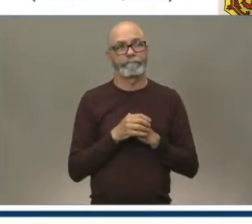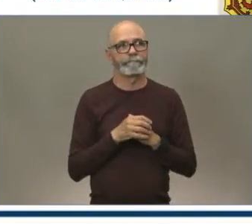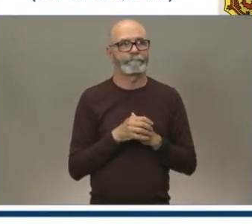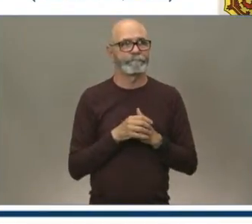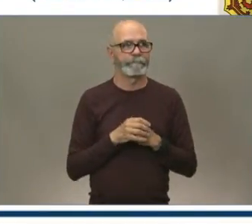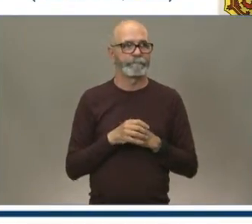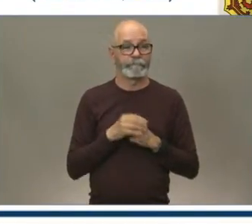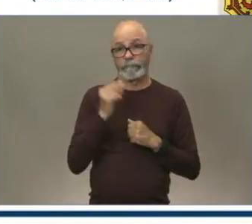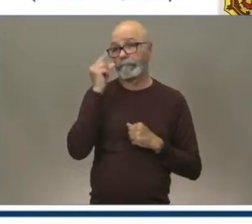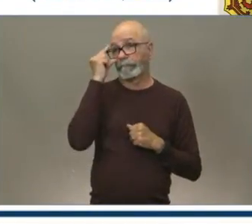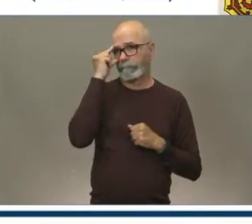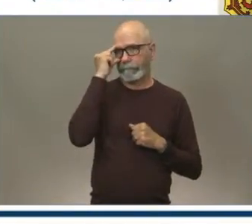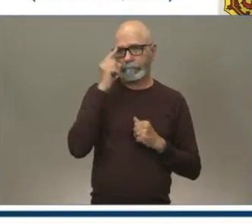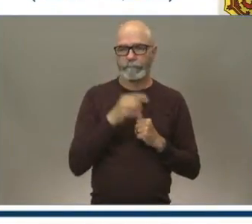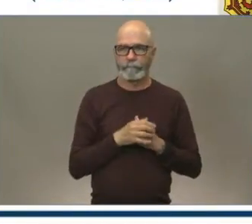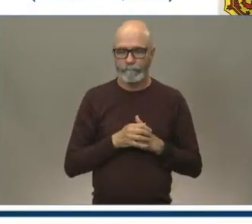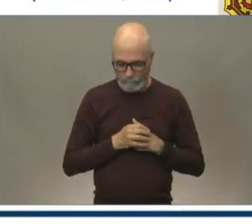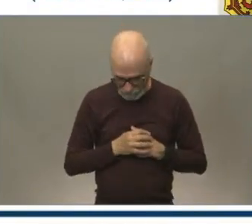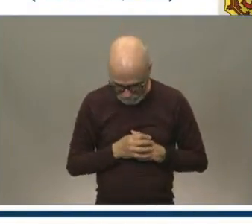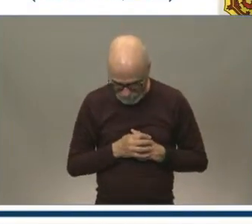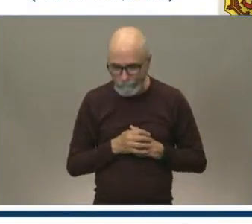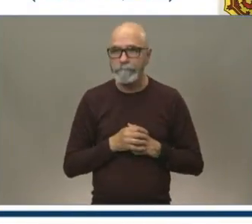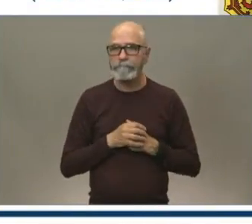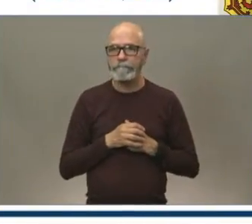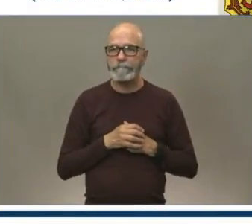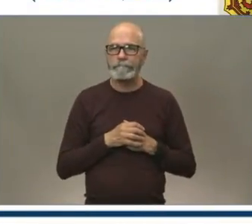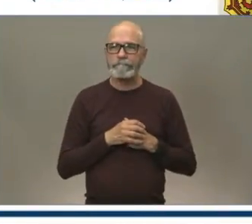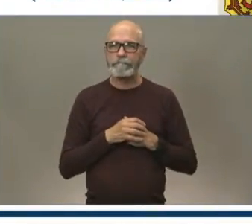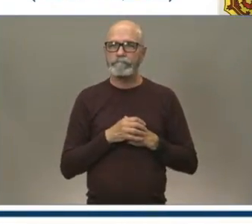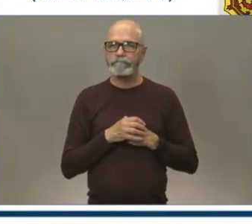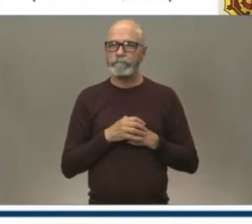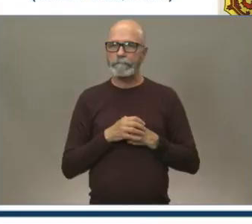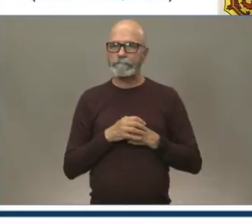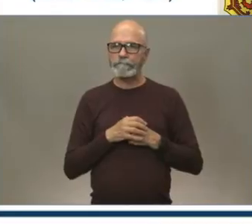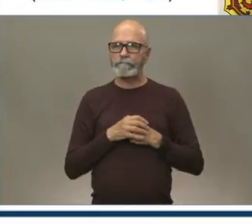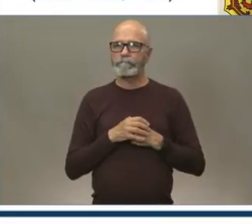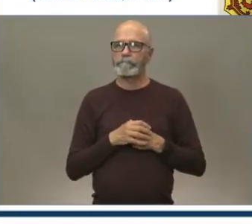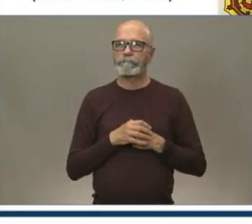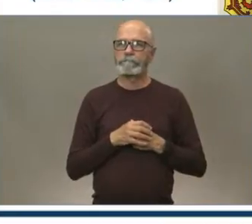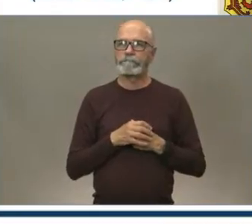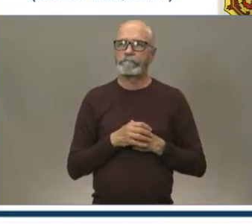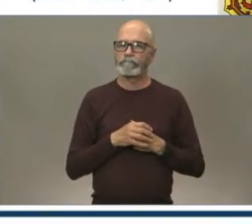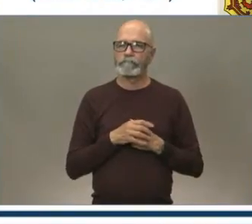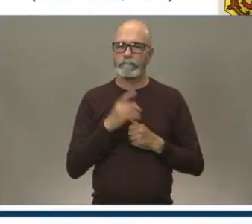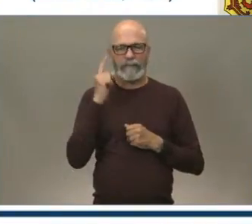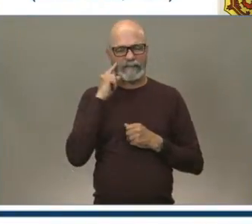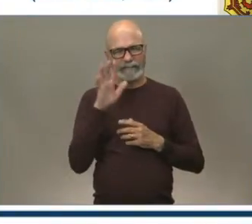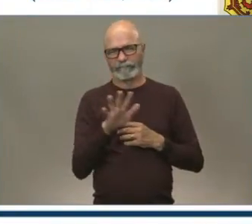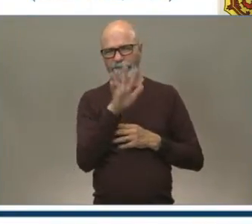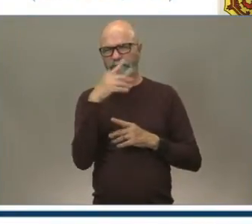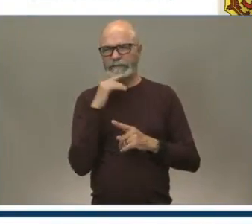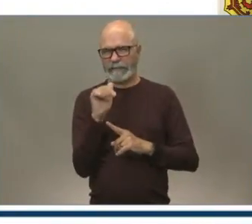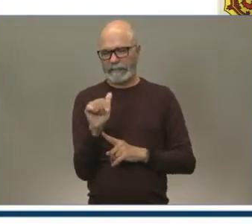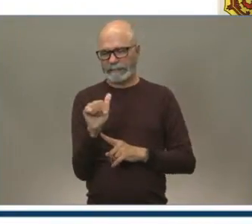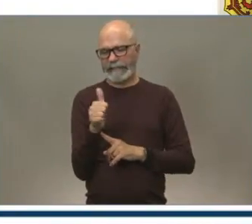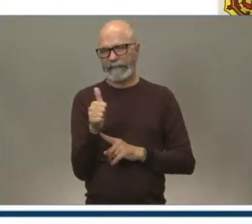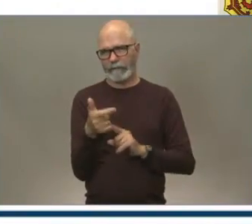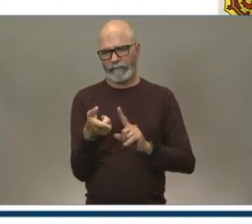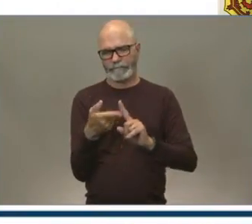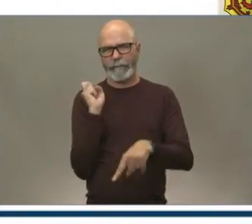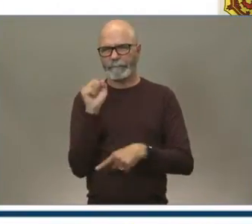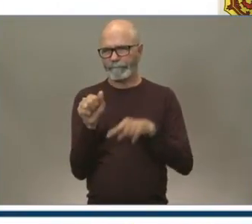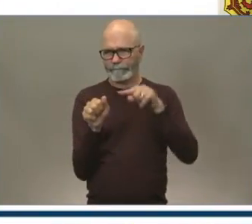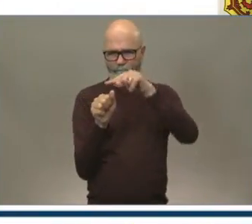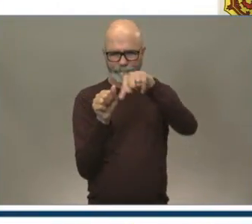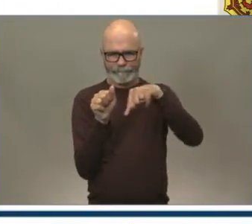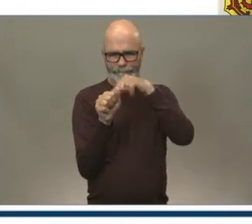believe there are 10 cases where the source of the infection is not known. They're under investigation. What is